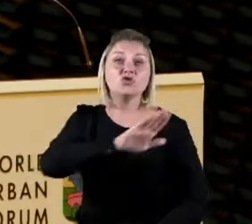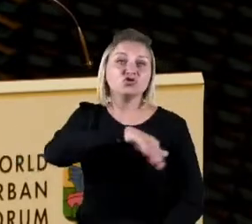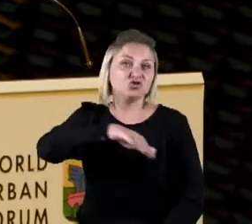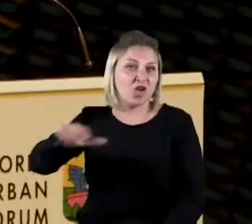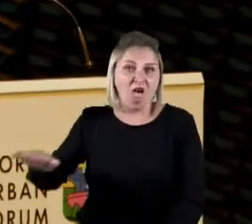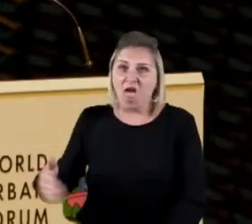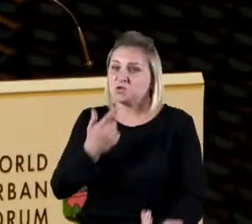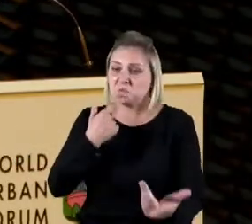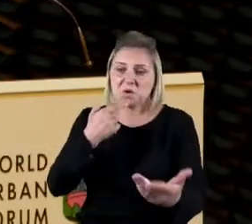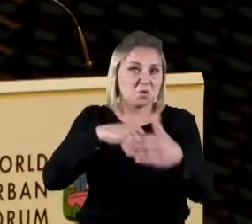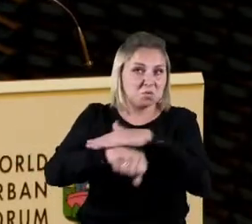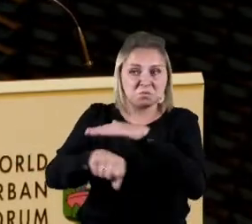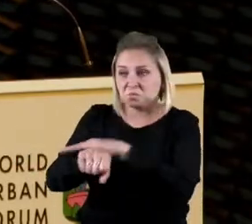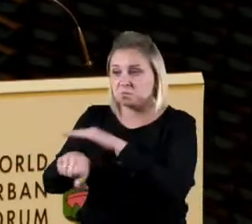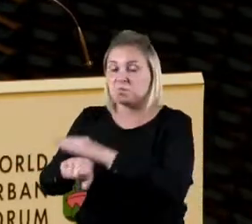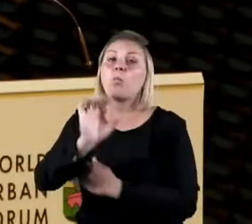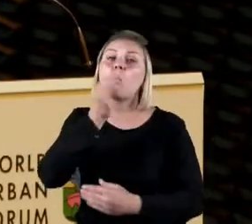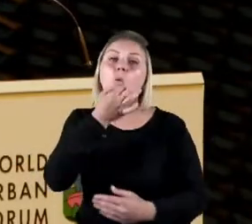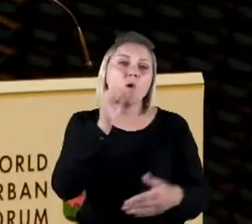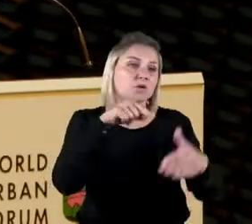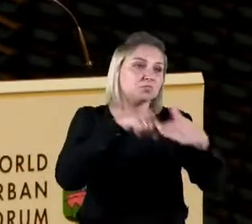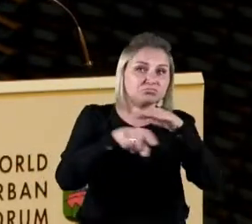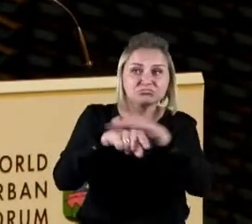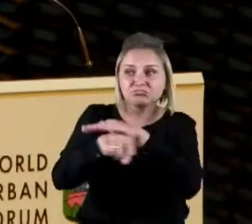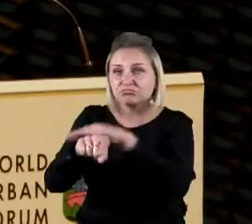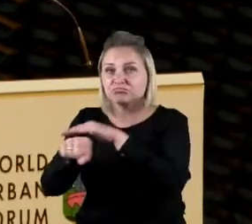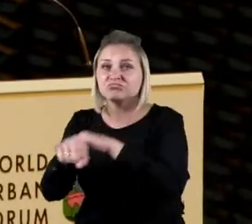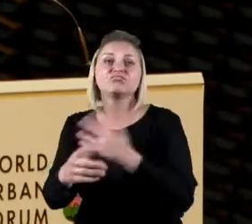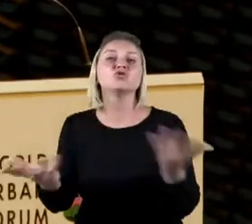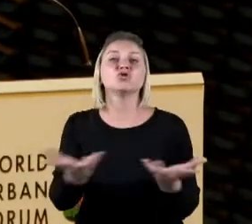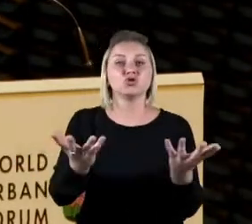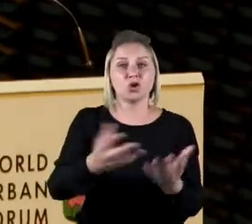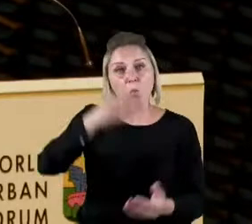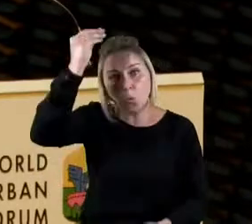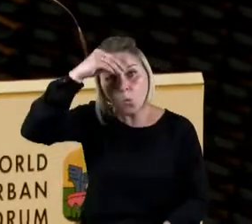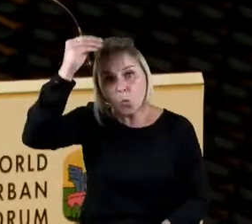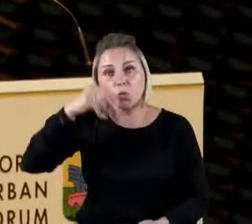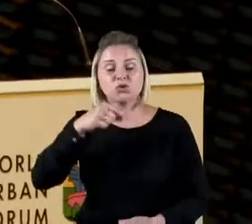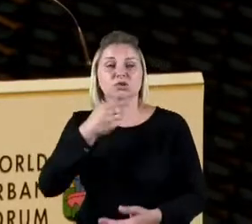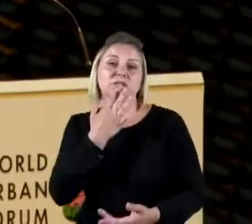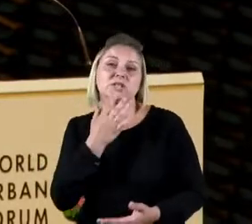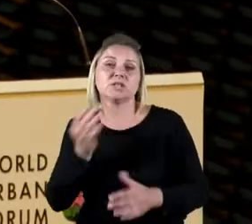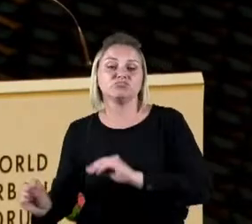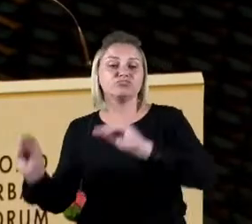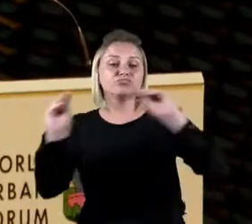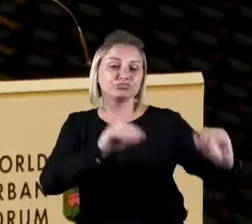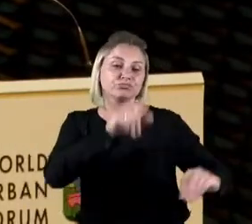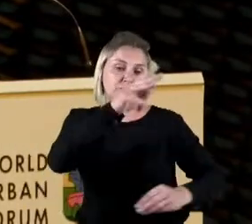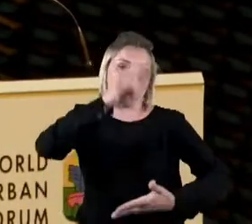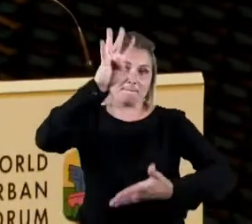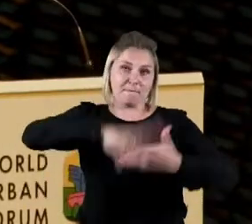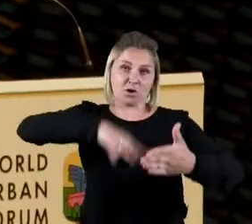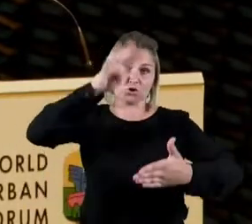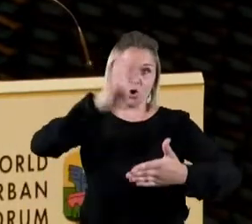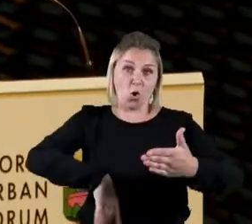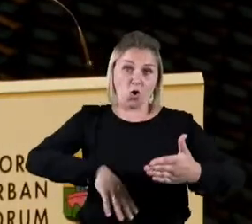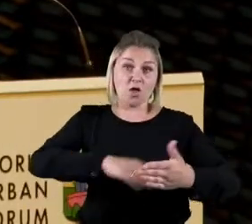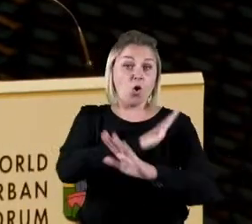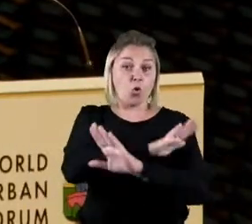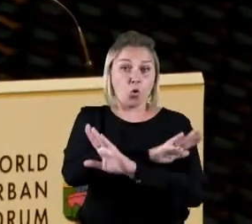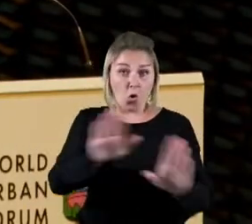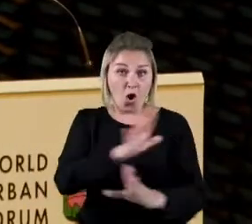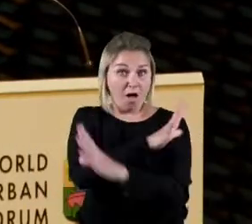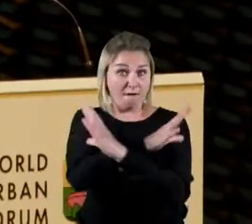the cities to go to Barcelona to study to university for not returning back. And so these cities